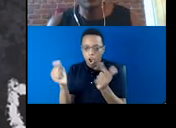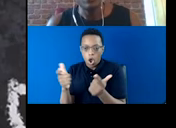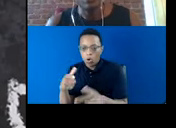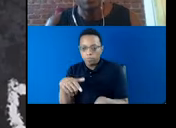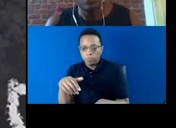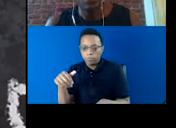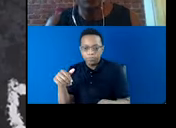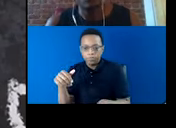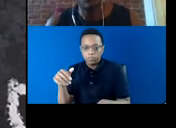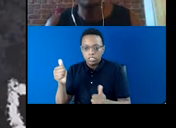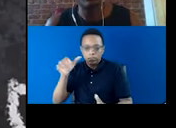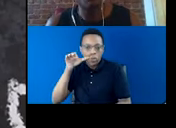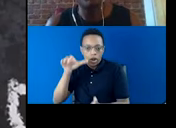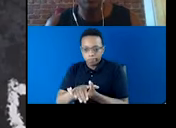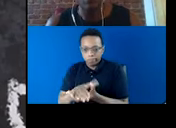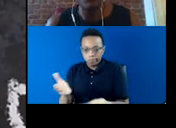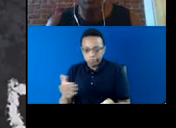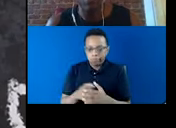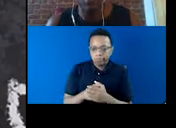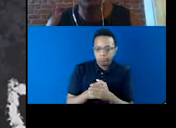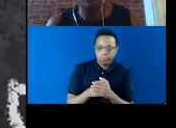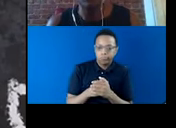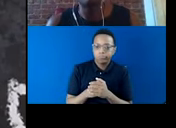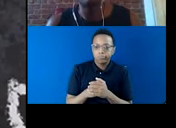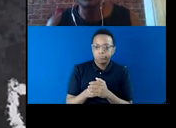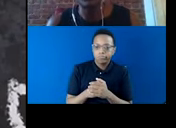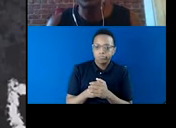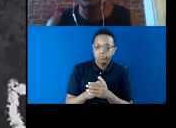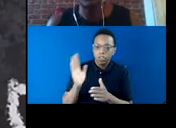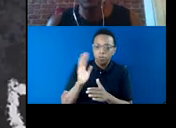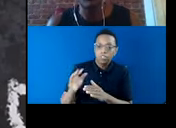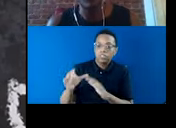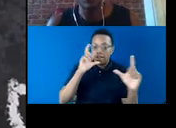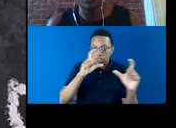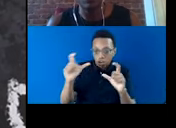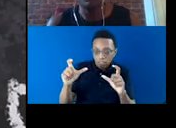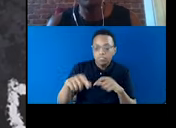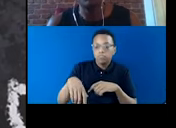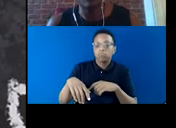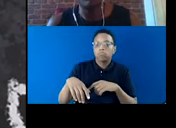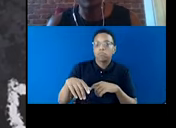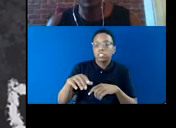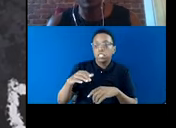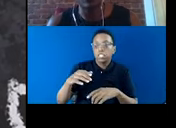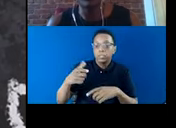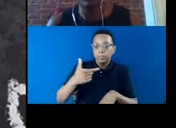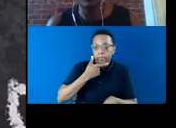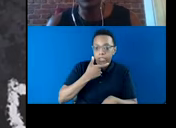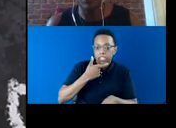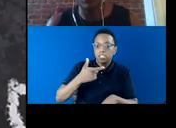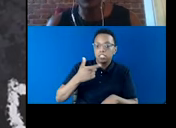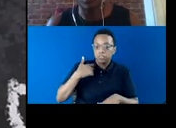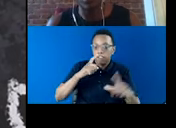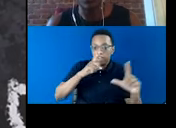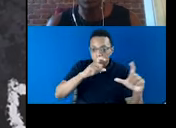And then during the time of photography, actually, the British were then, when they were photographing in